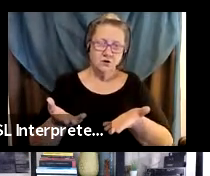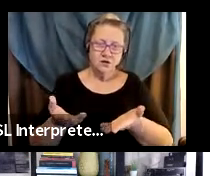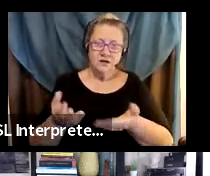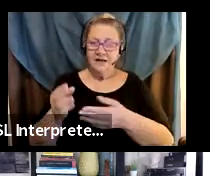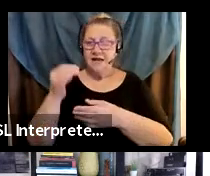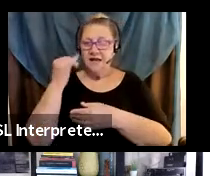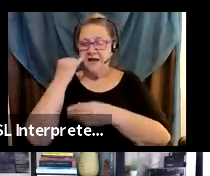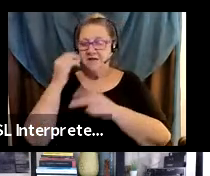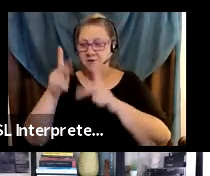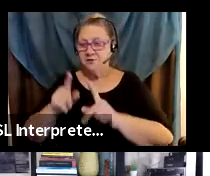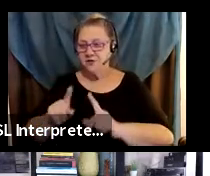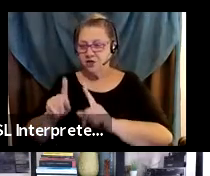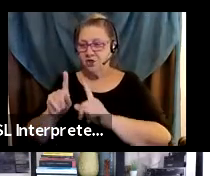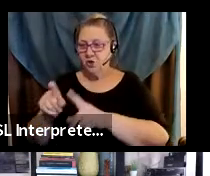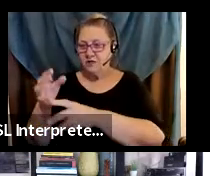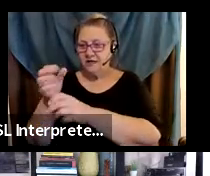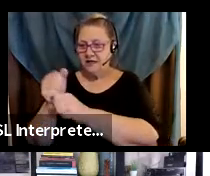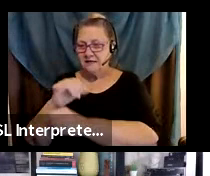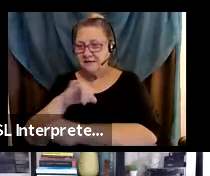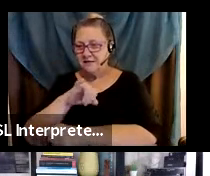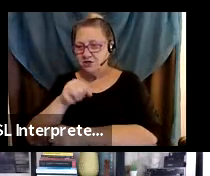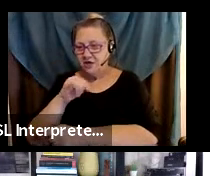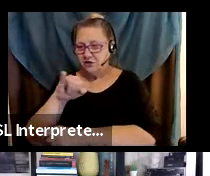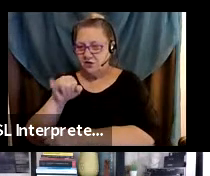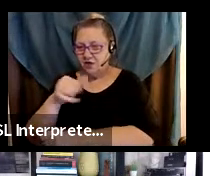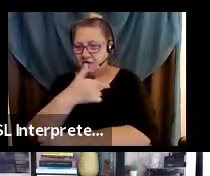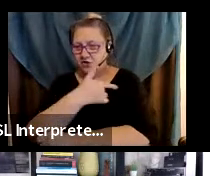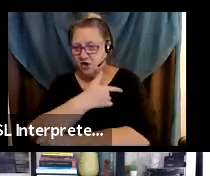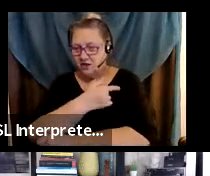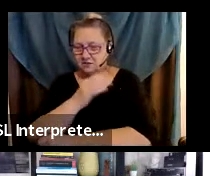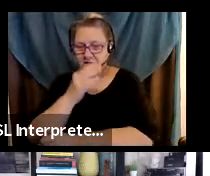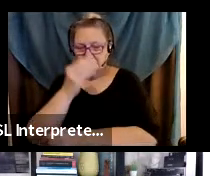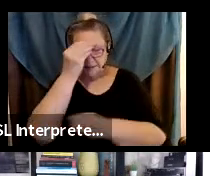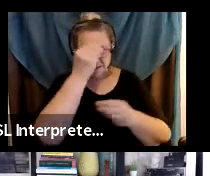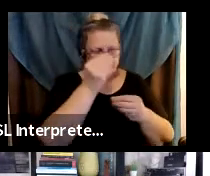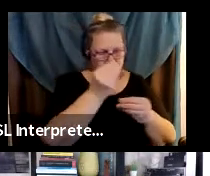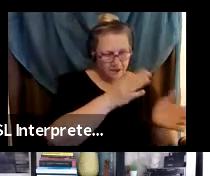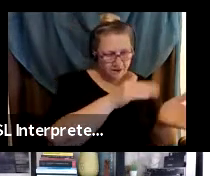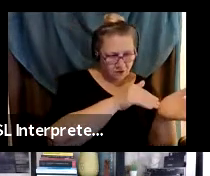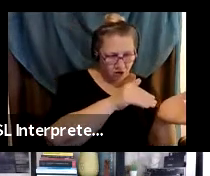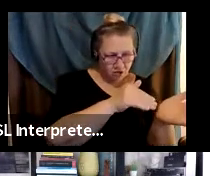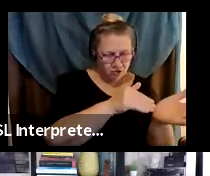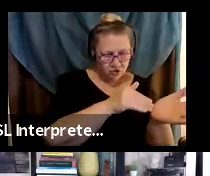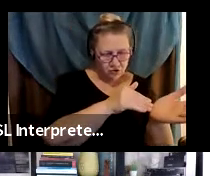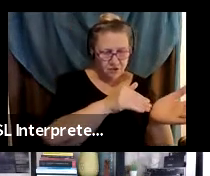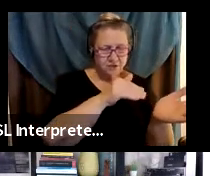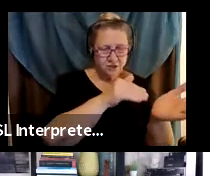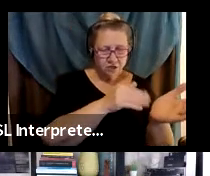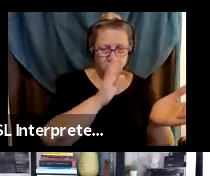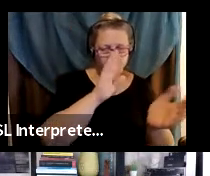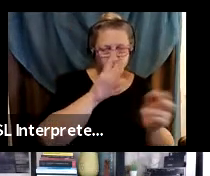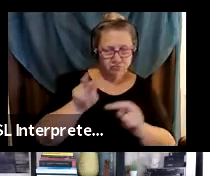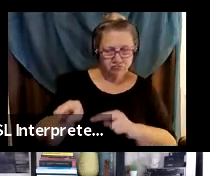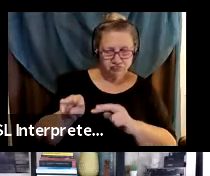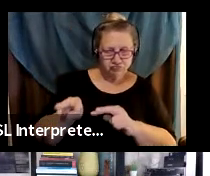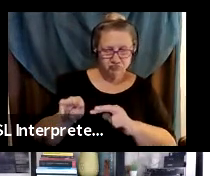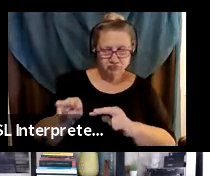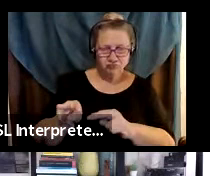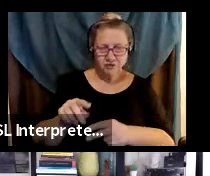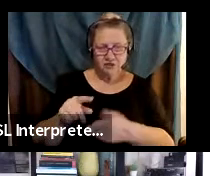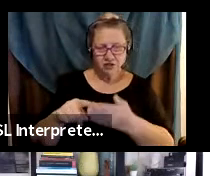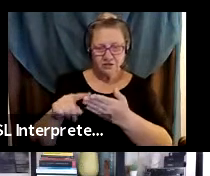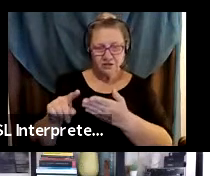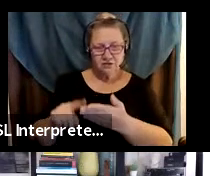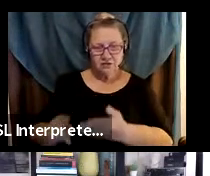if they have the J&J shot, so that they can be some tracking on this. And I don't know if there's some back end way to do that more